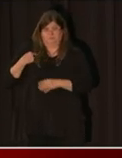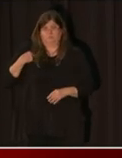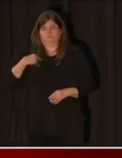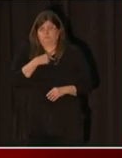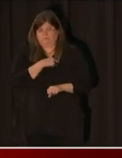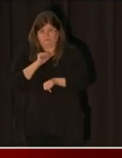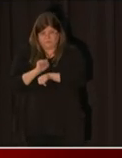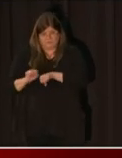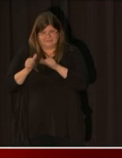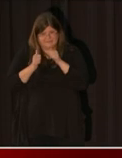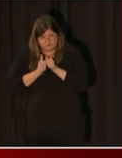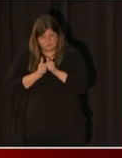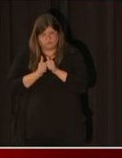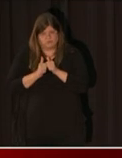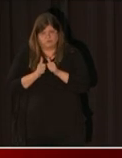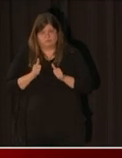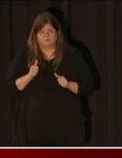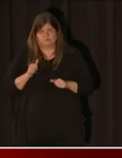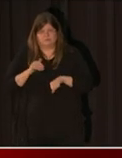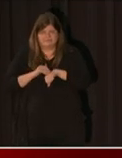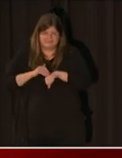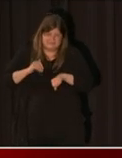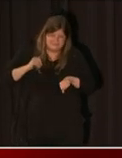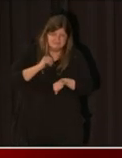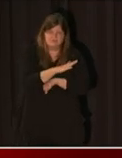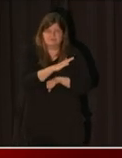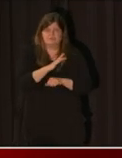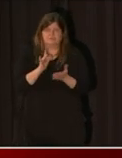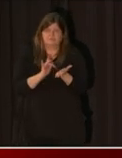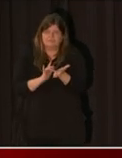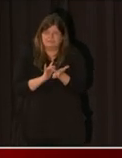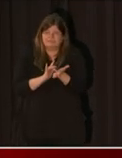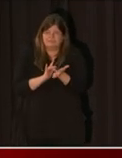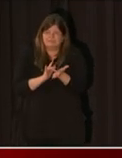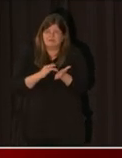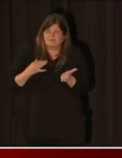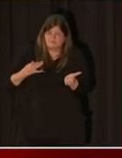deploy medical volunteers to our DOC facilities to